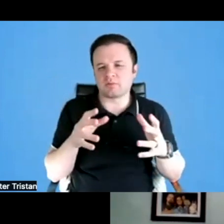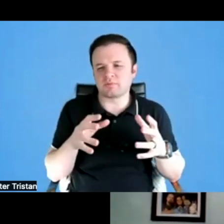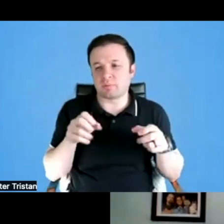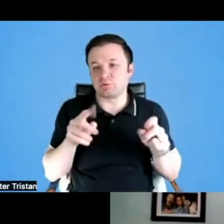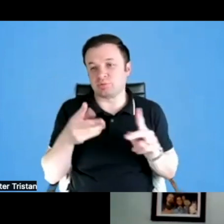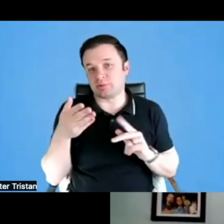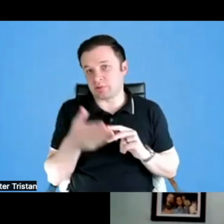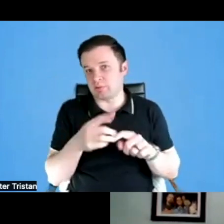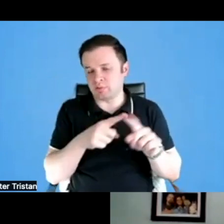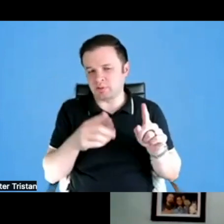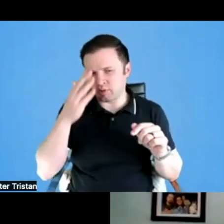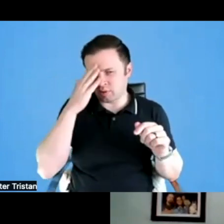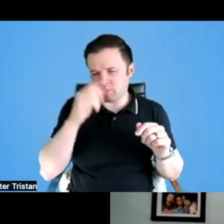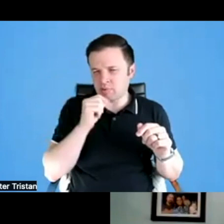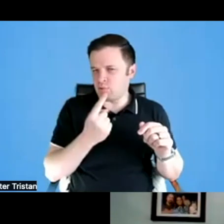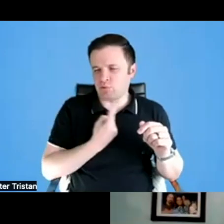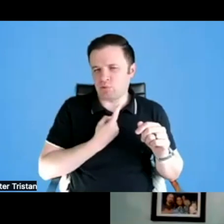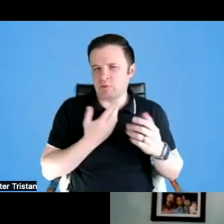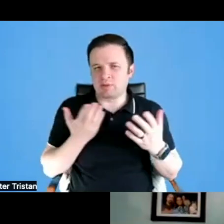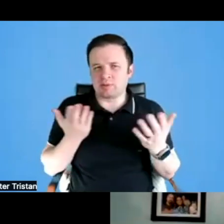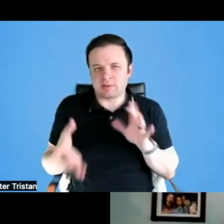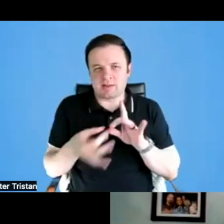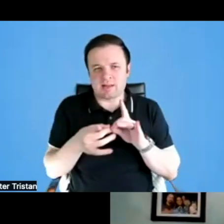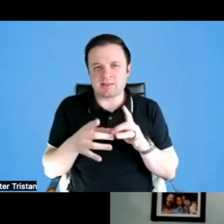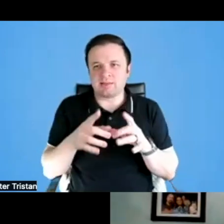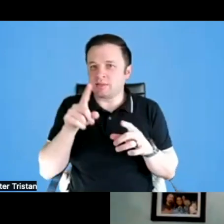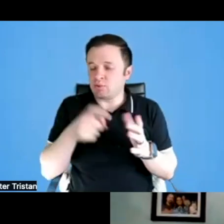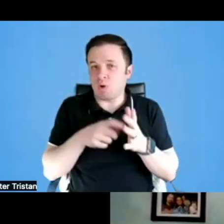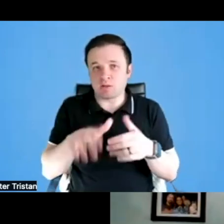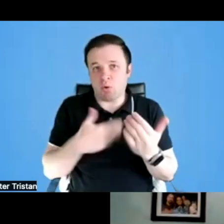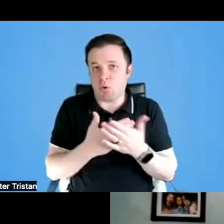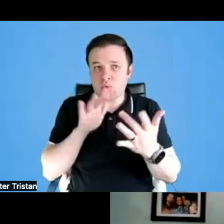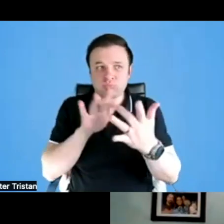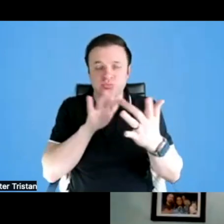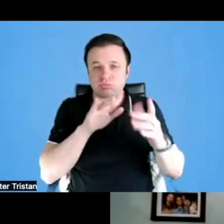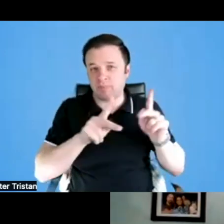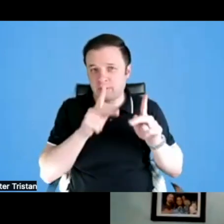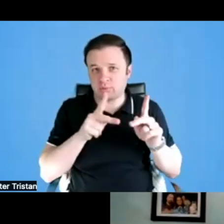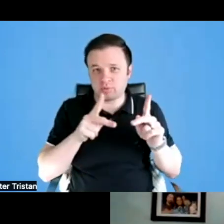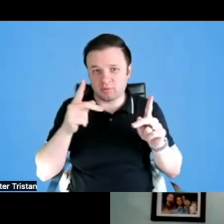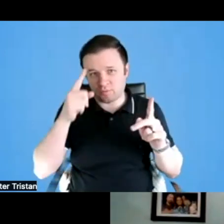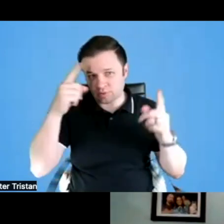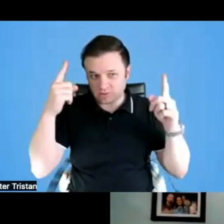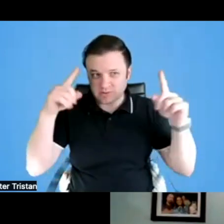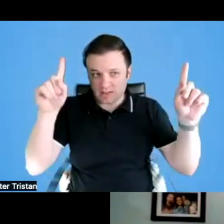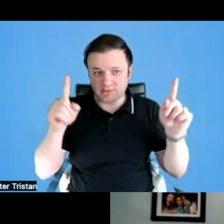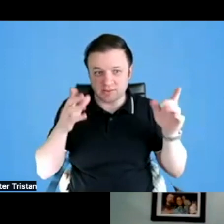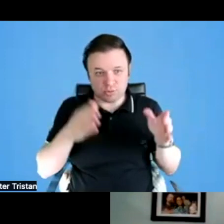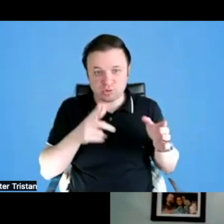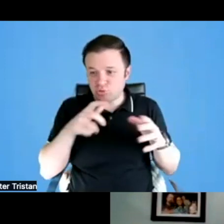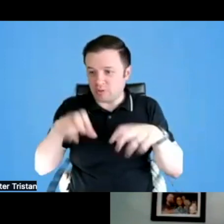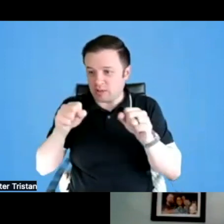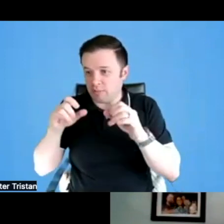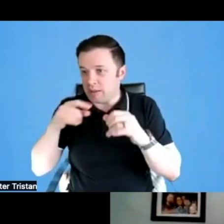know I'm not the only one on this call. It takes a whole network of people to make me successful, like from the person who's picking up my kid today to